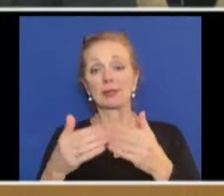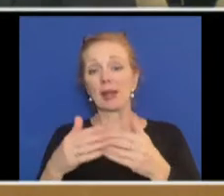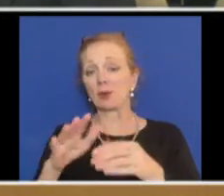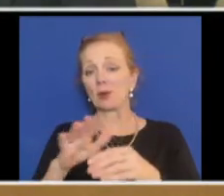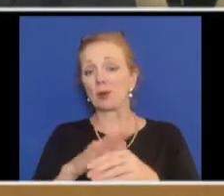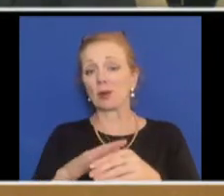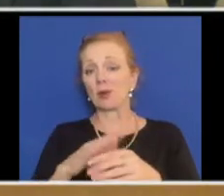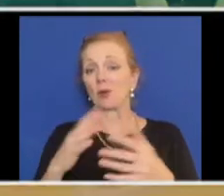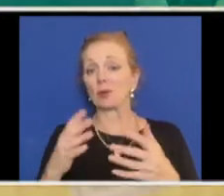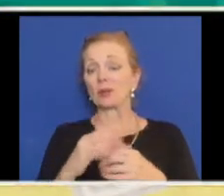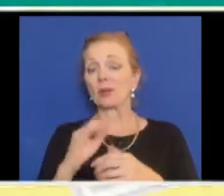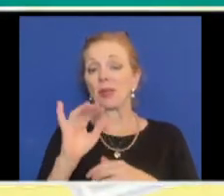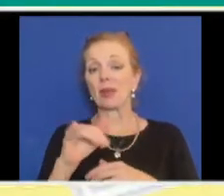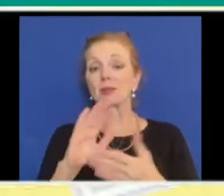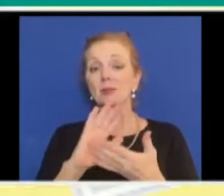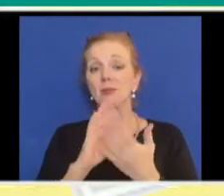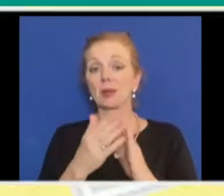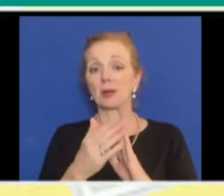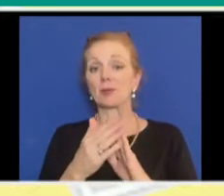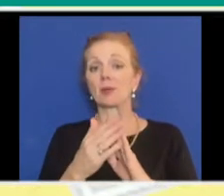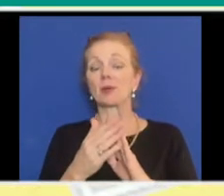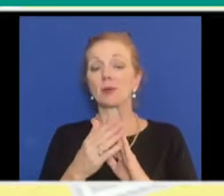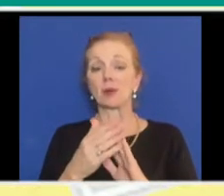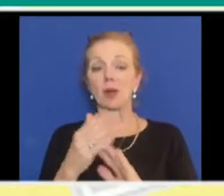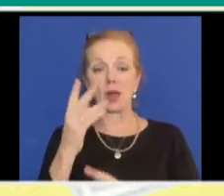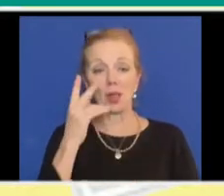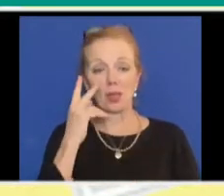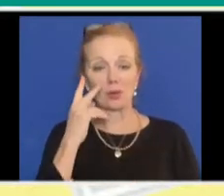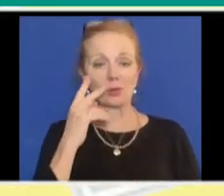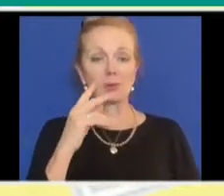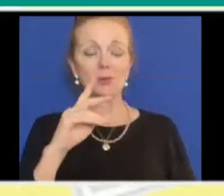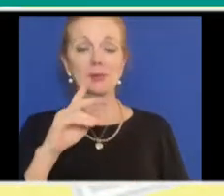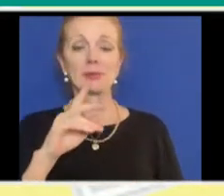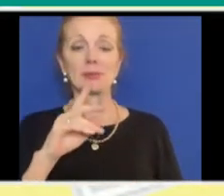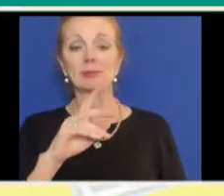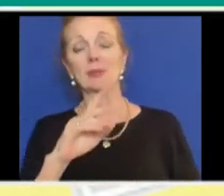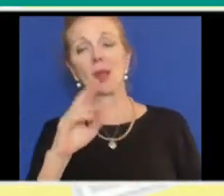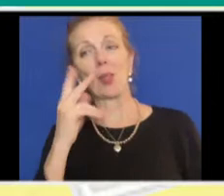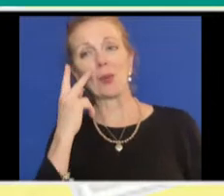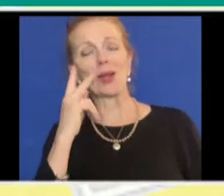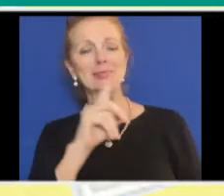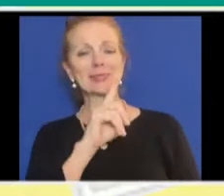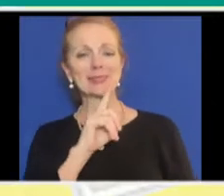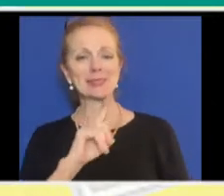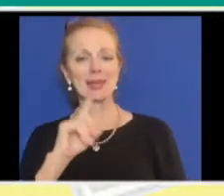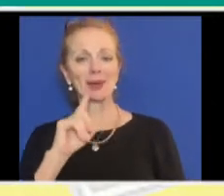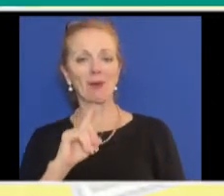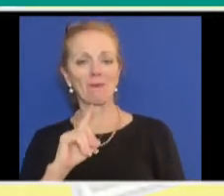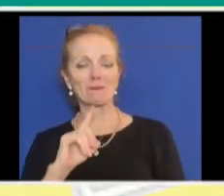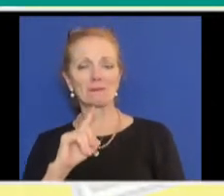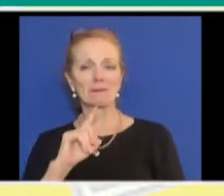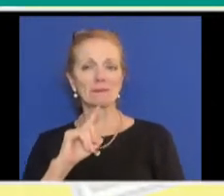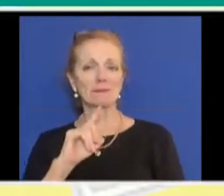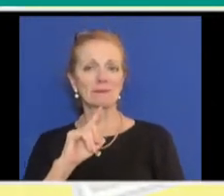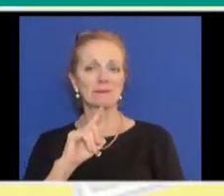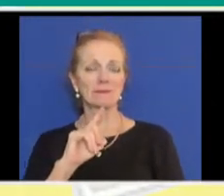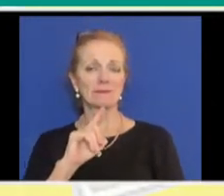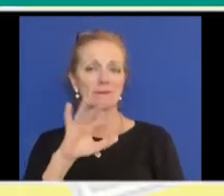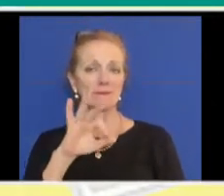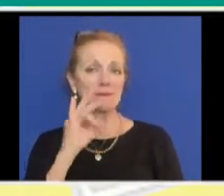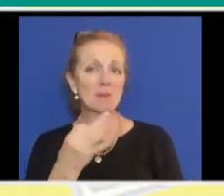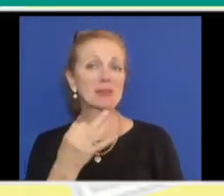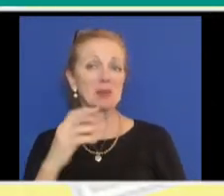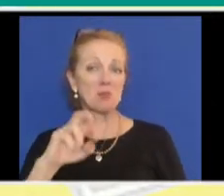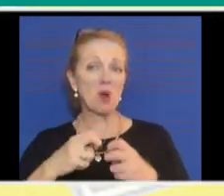was that this become you know could we look at doing single family and that's a challenge we're having throughout Charlotte um and in